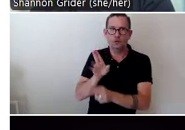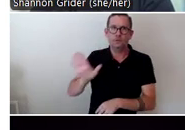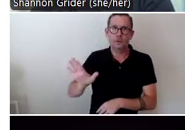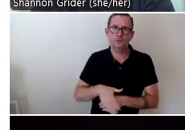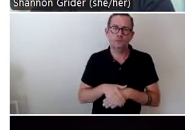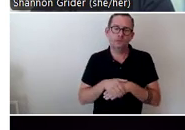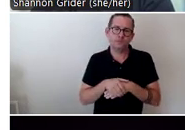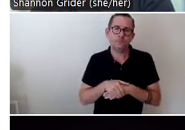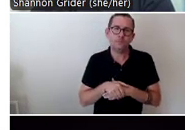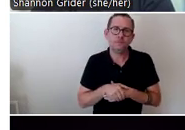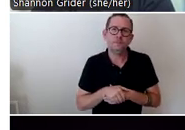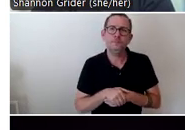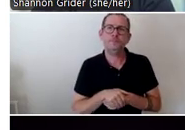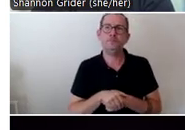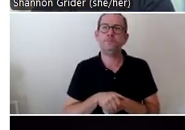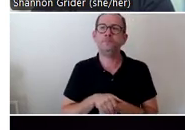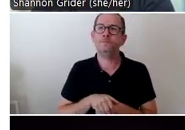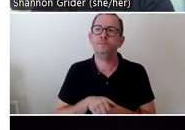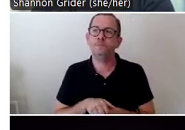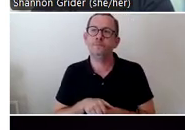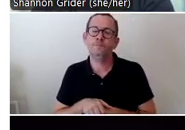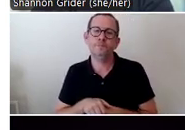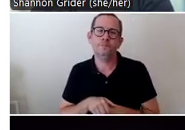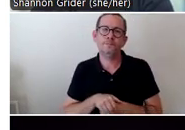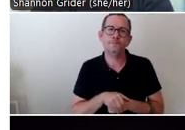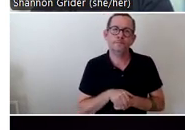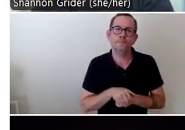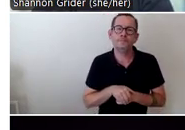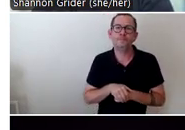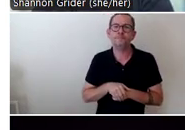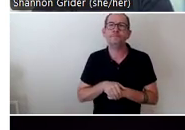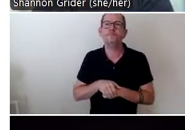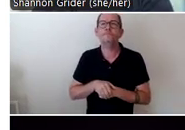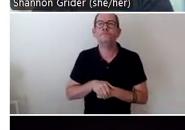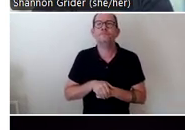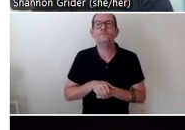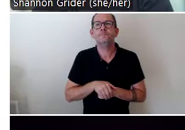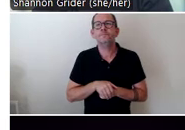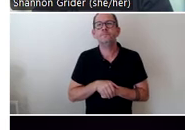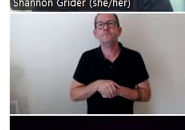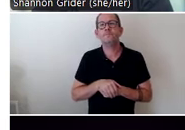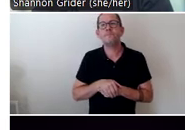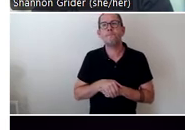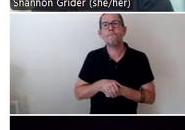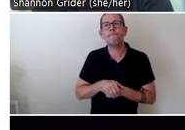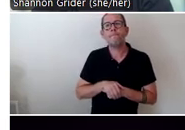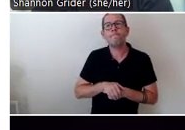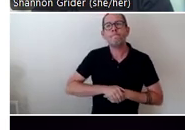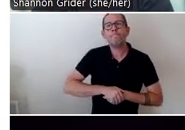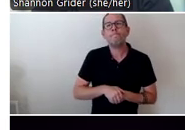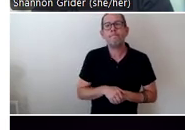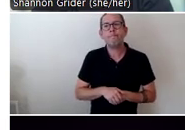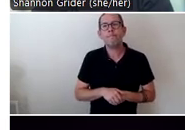going through whatever you're going through. So again, just honor that person's request if they do have a preferred interpreter.